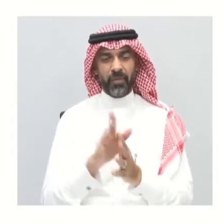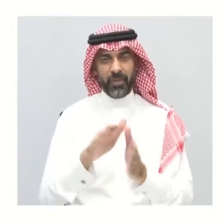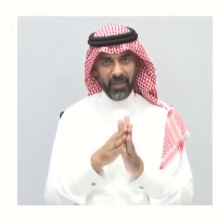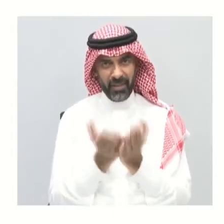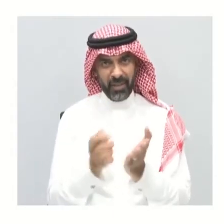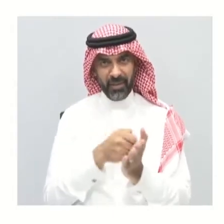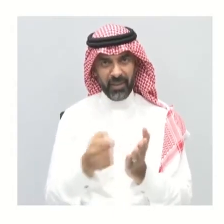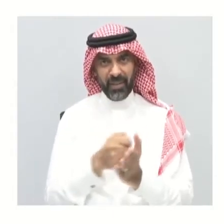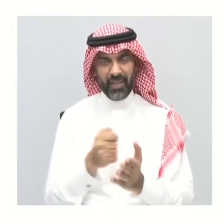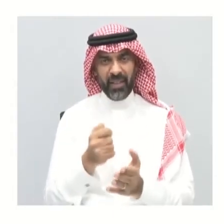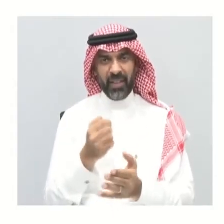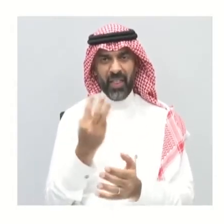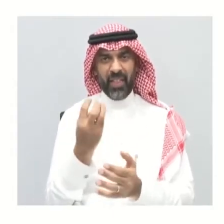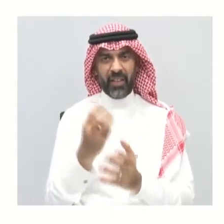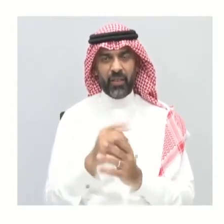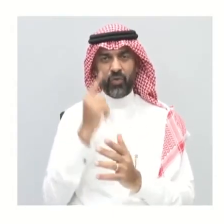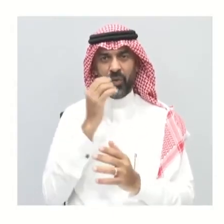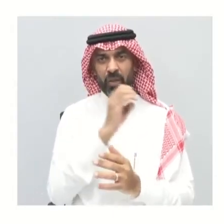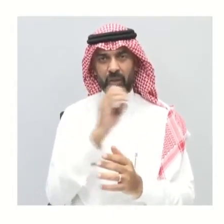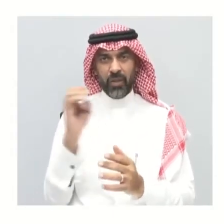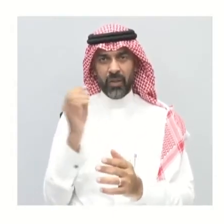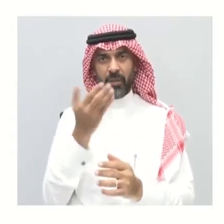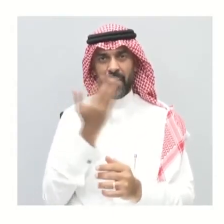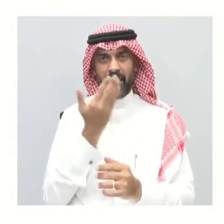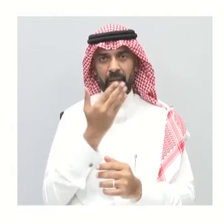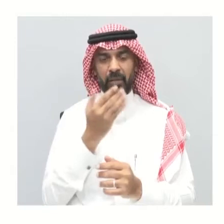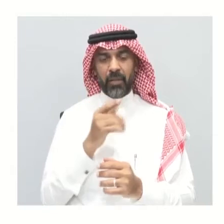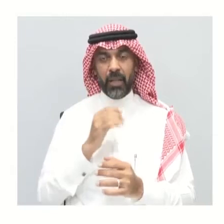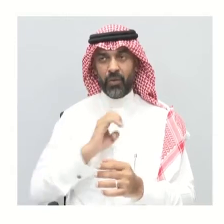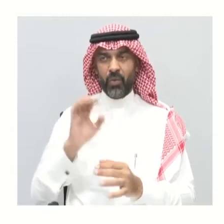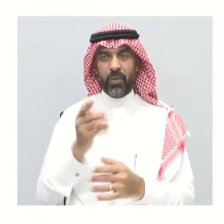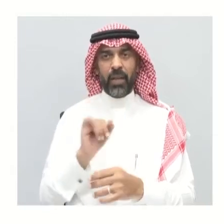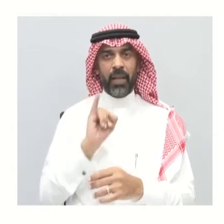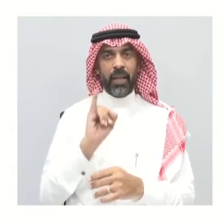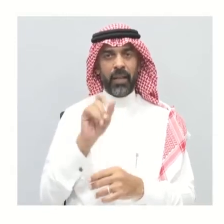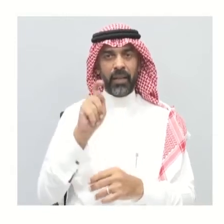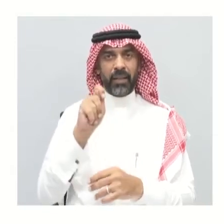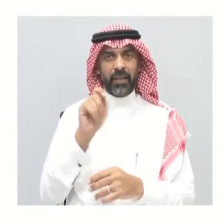30, let's read together. It's sunny today.